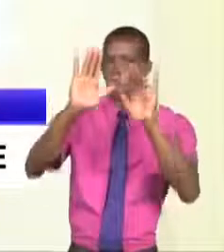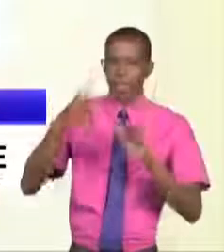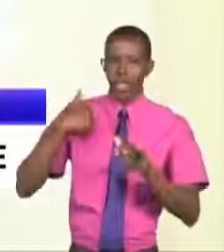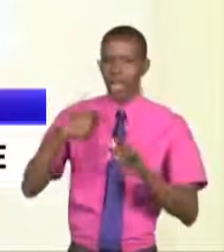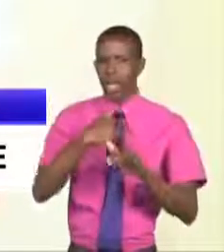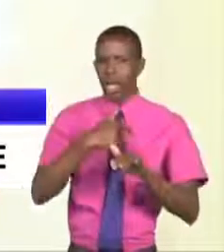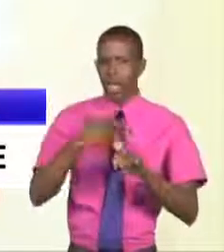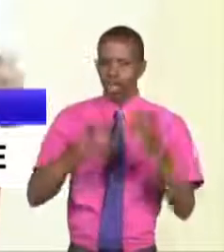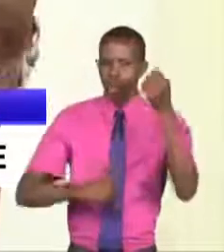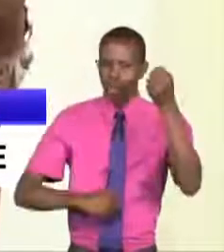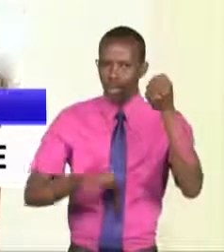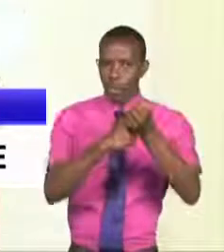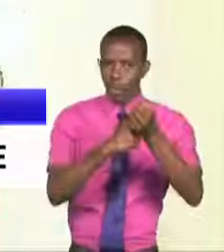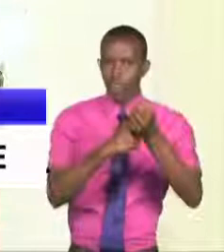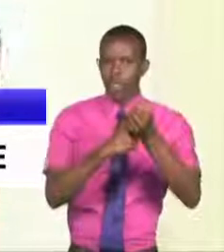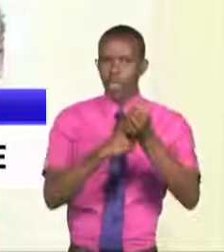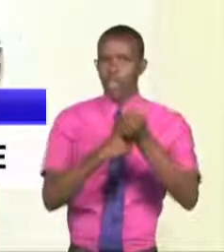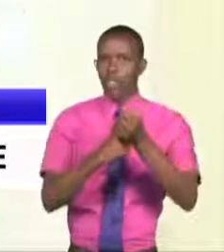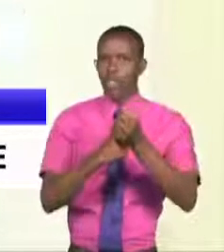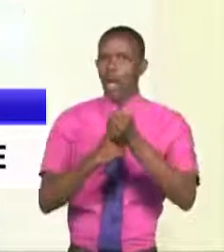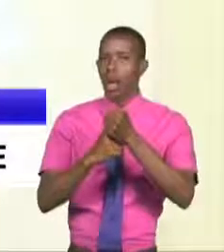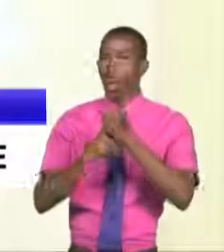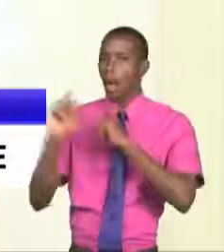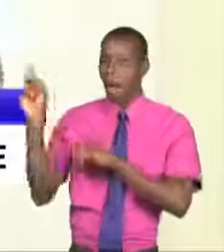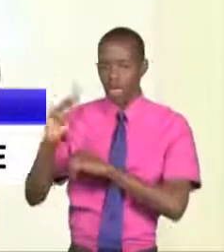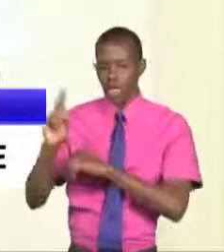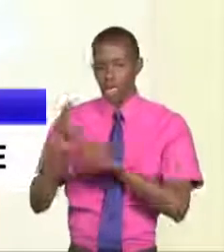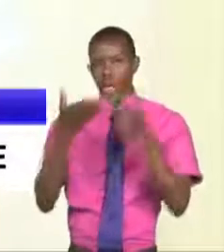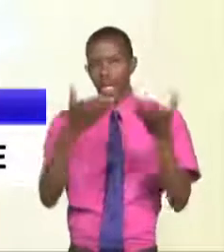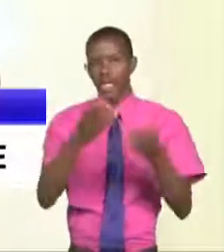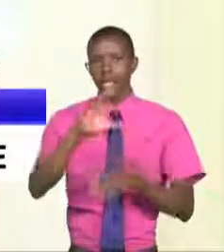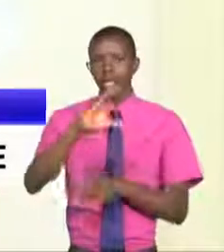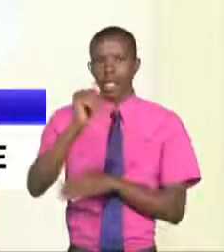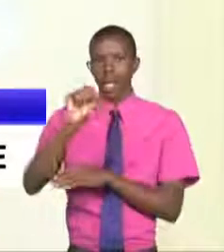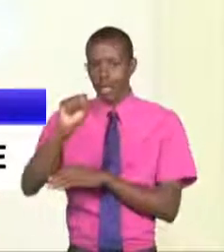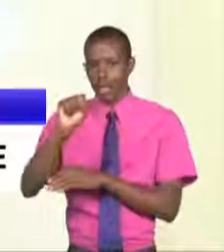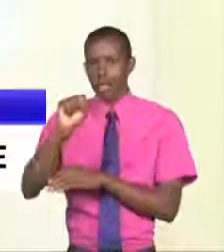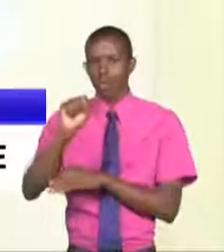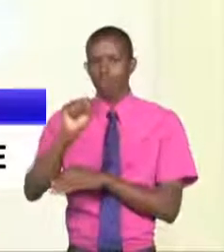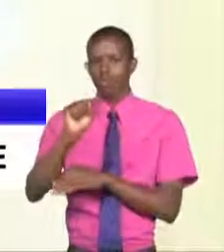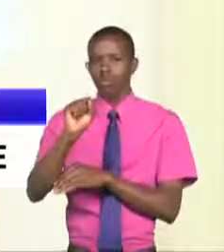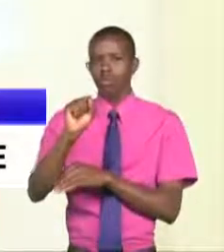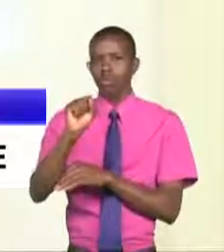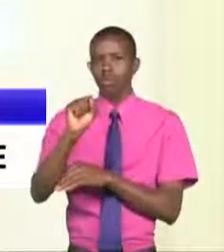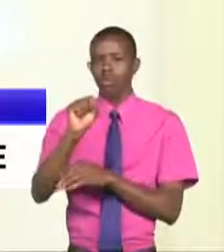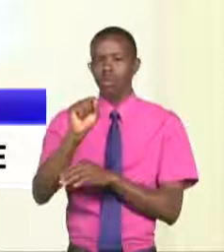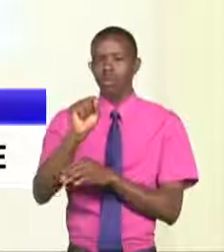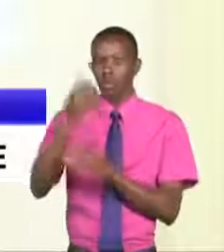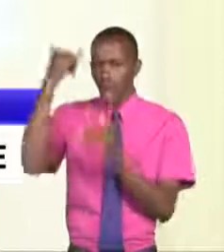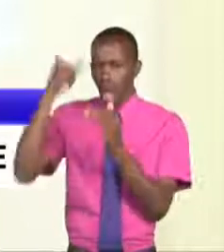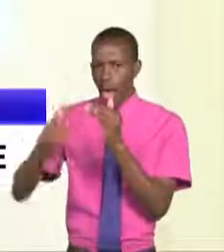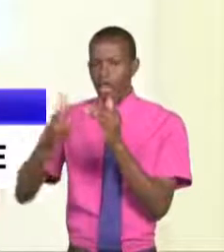assist the ministers and existing CASs to fast-track, to complete some of